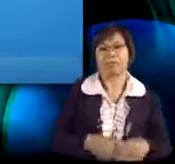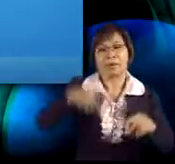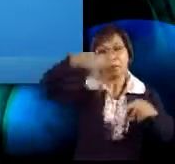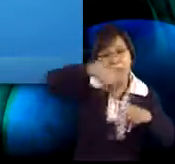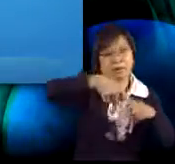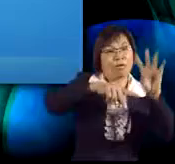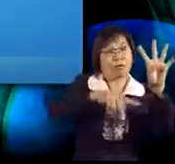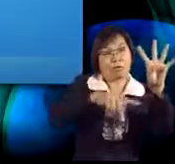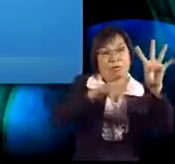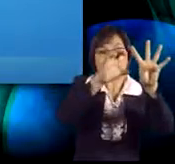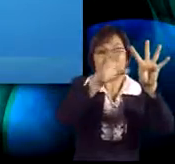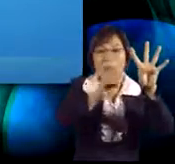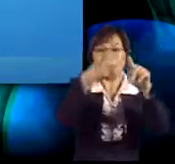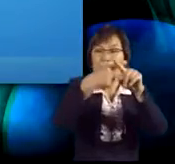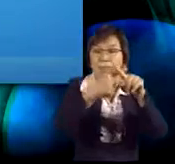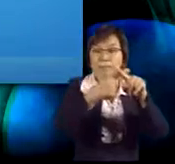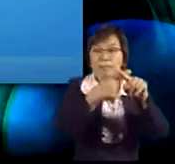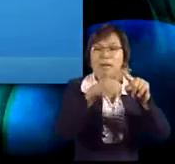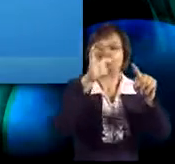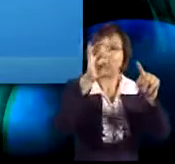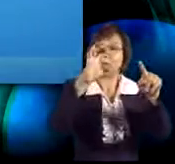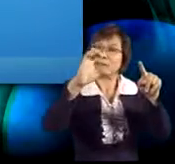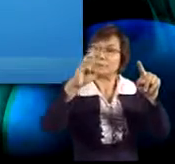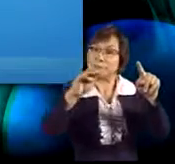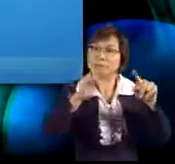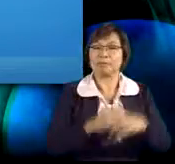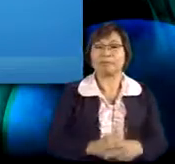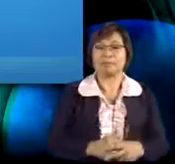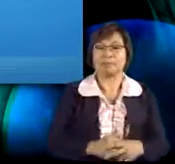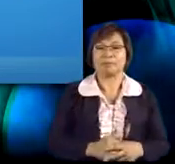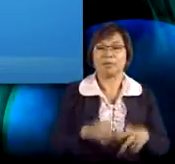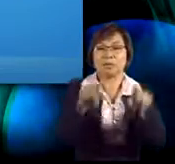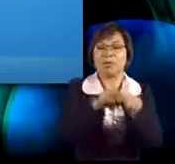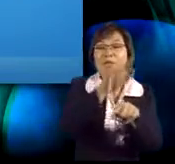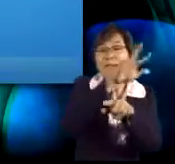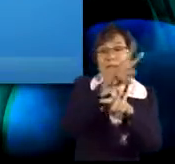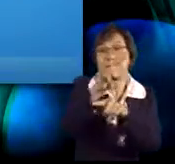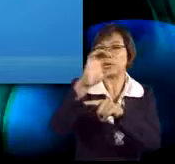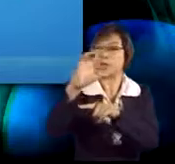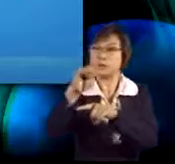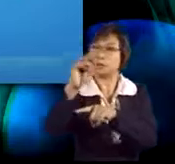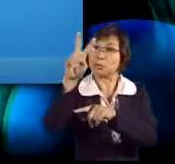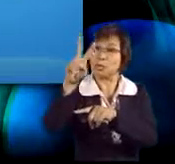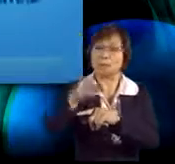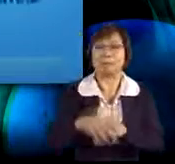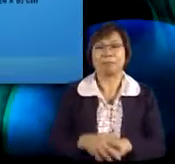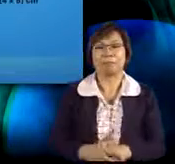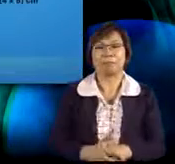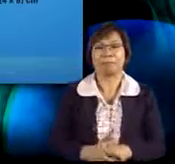P is 4 centimeters multiplied by 8 centimeters, and this is equal to 32 centimeters